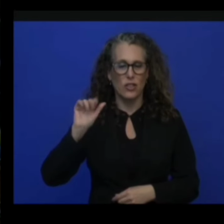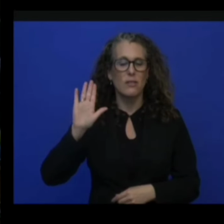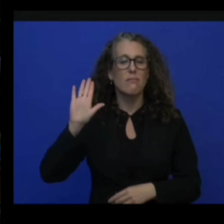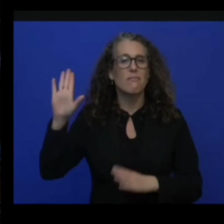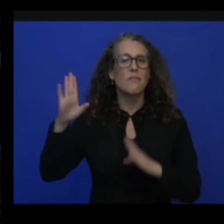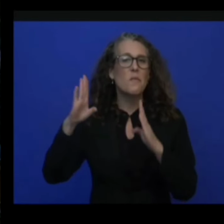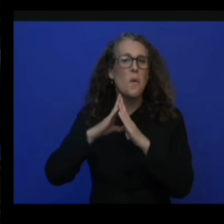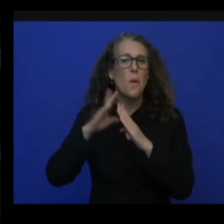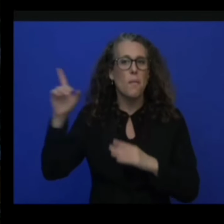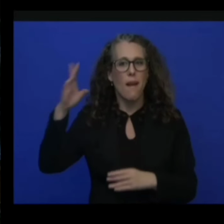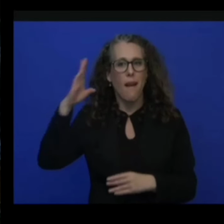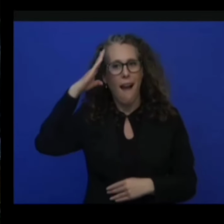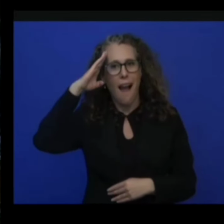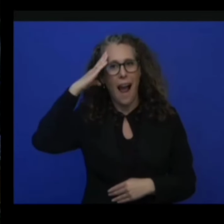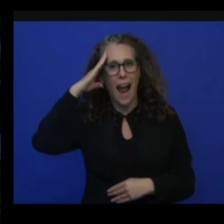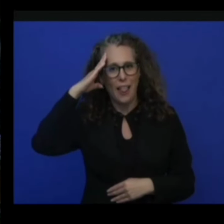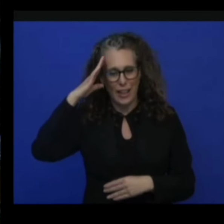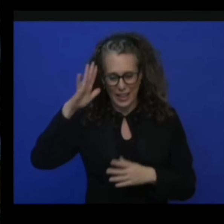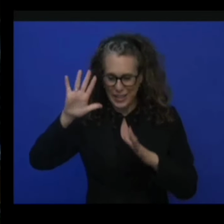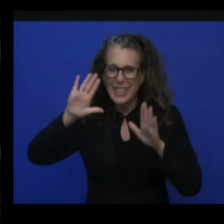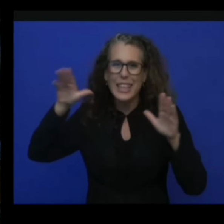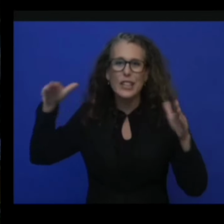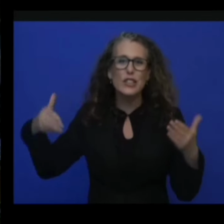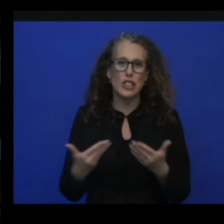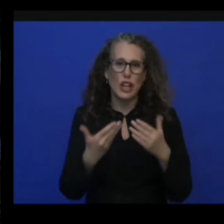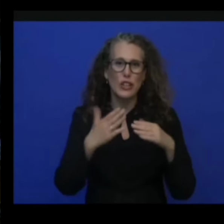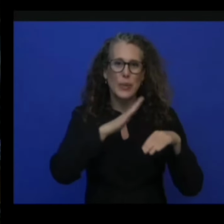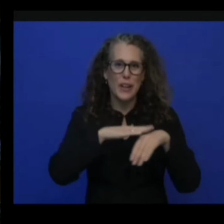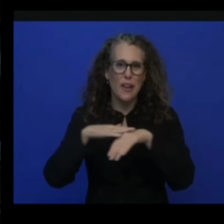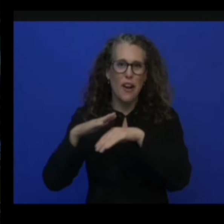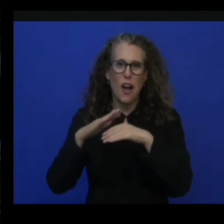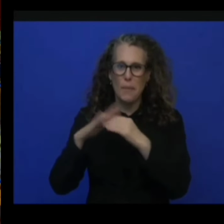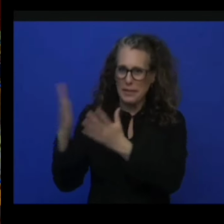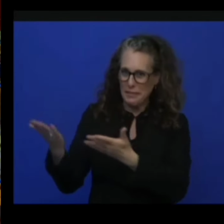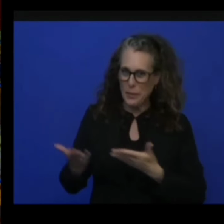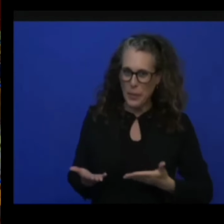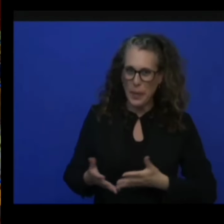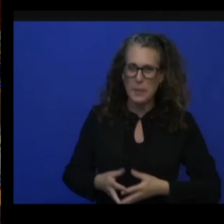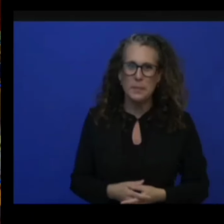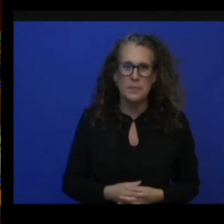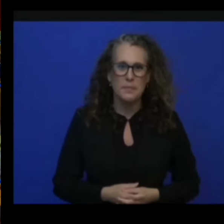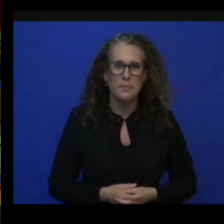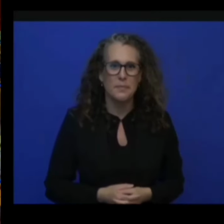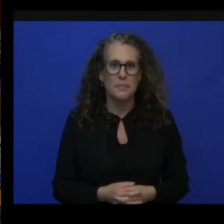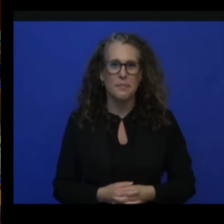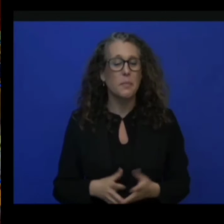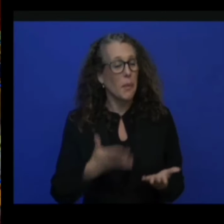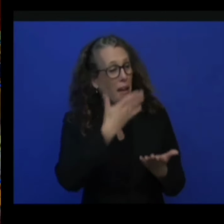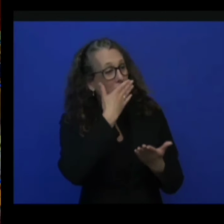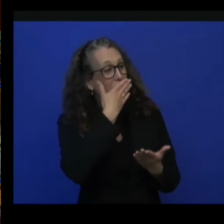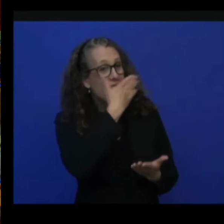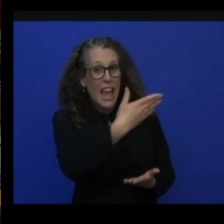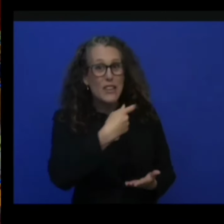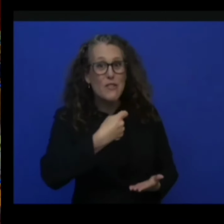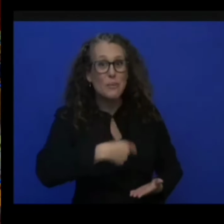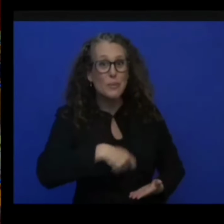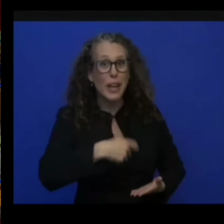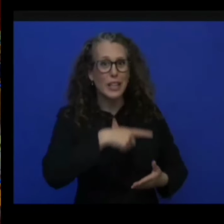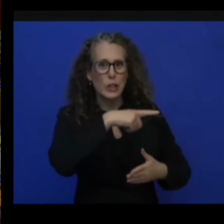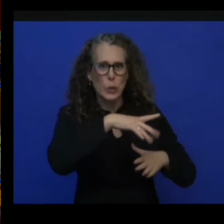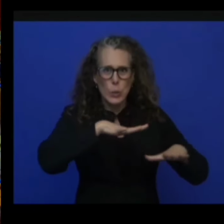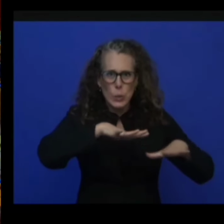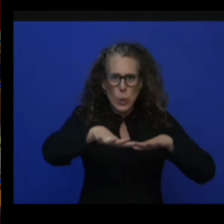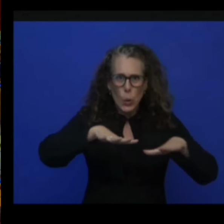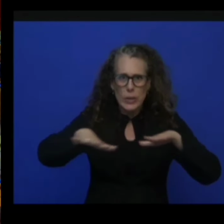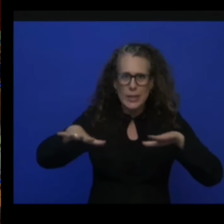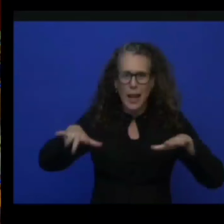introductory remarks. You have the floor, please. Well, thank you, Mr. President, for organizing this important